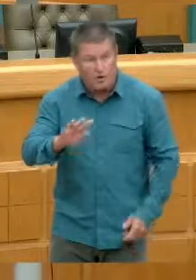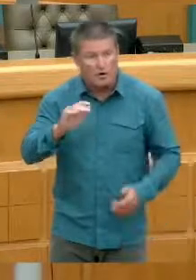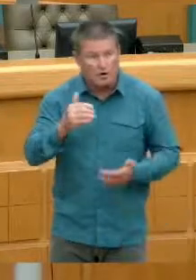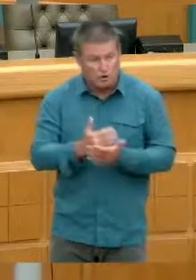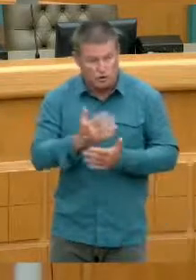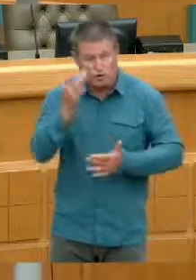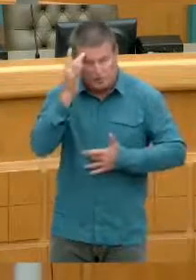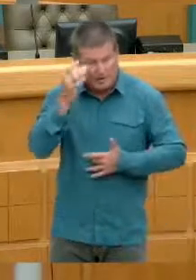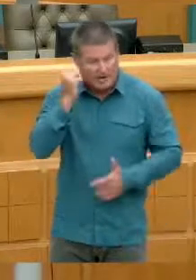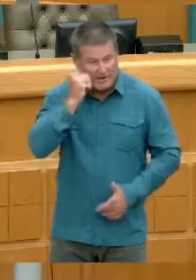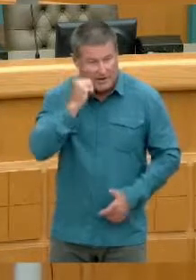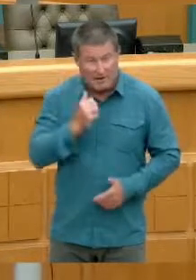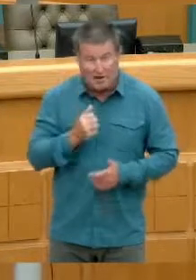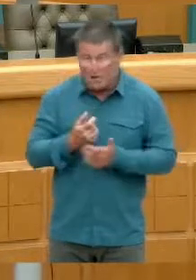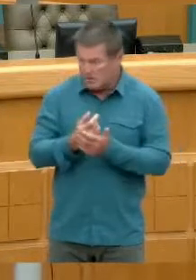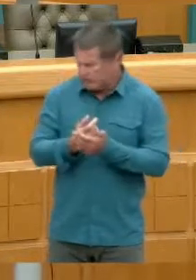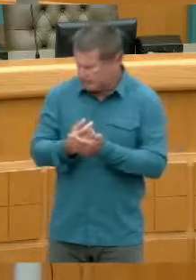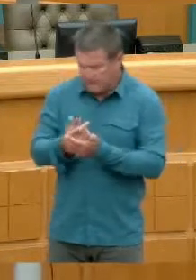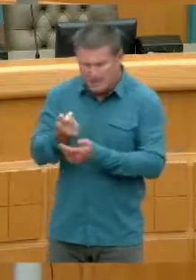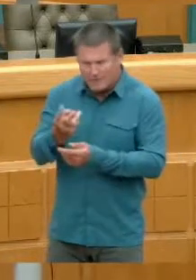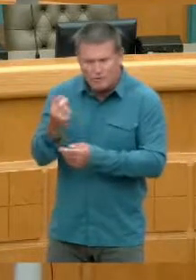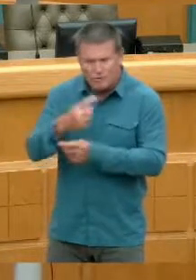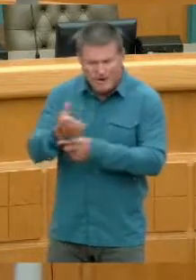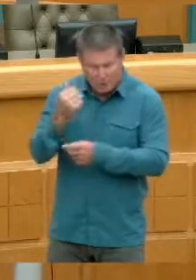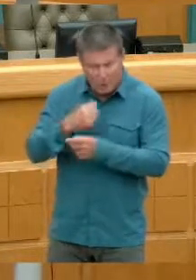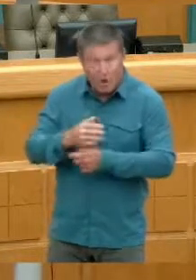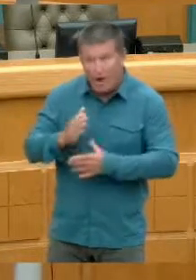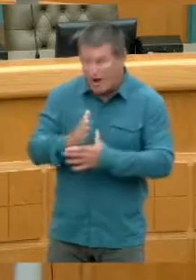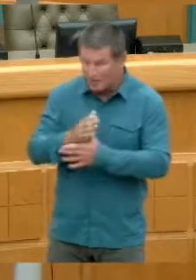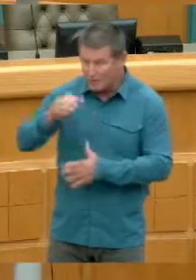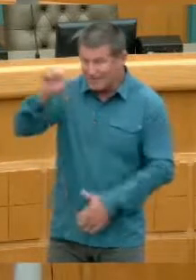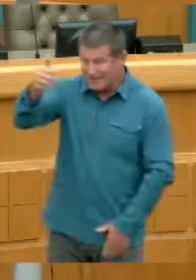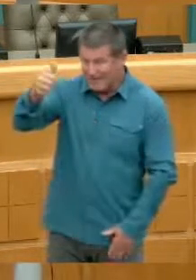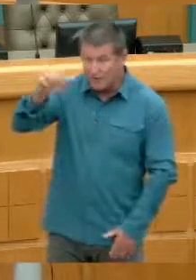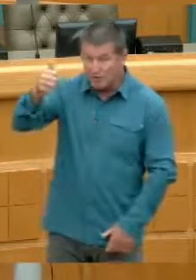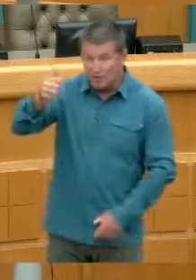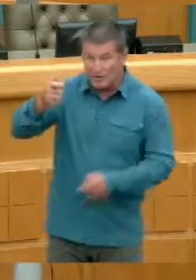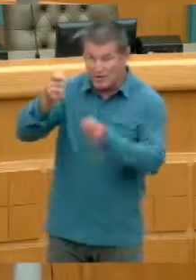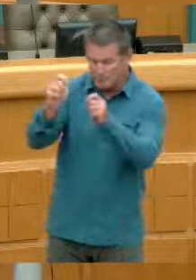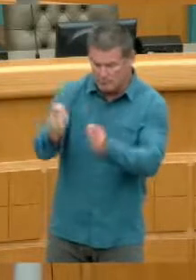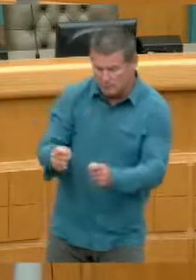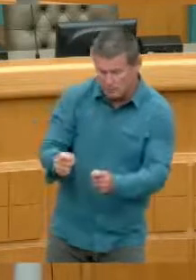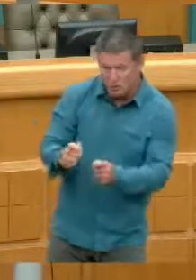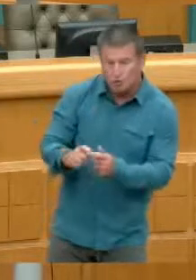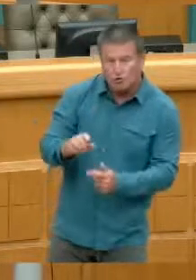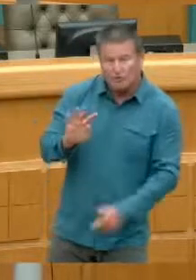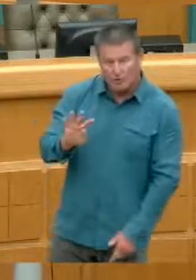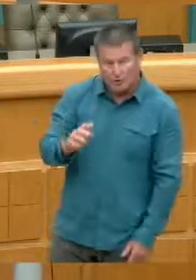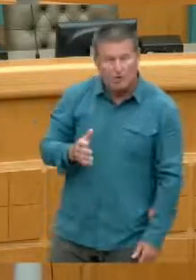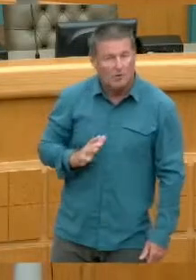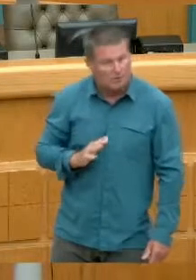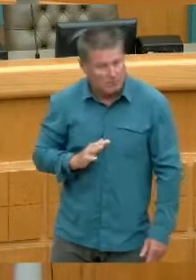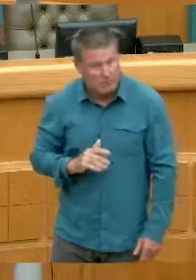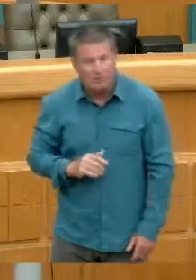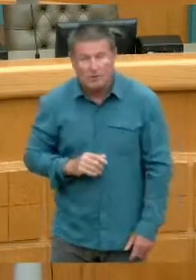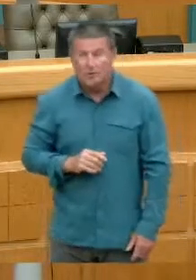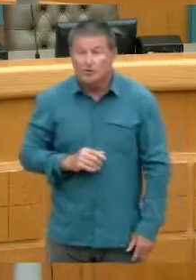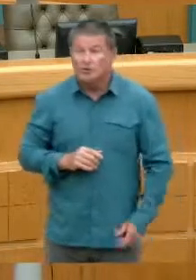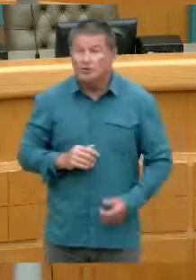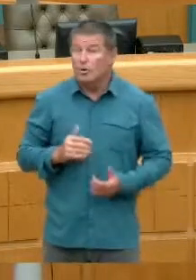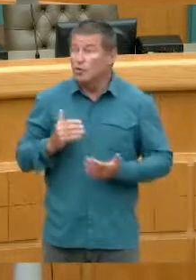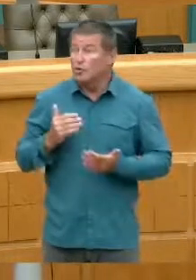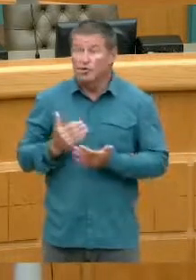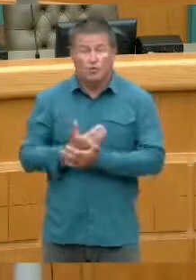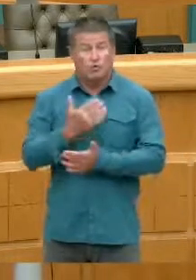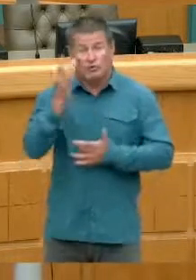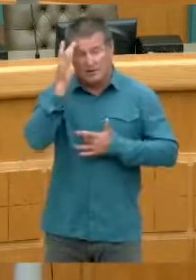10 just a couple of days ago. So we'll show you that, though, in detail when we get to that. So not too much change elsewhere then. 0 new